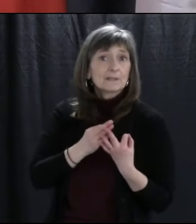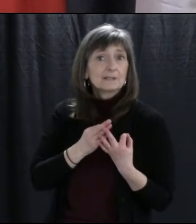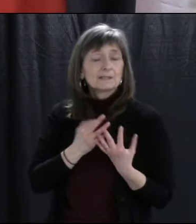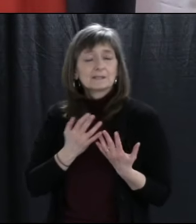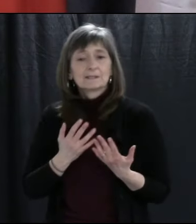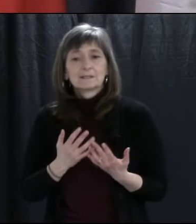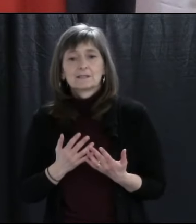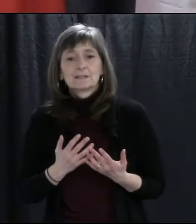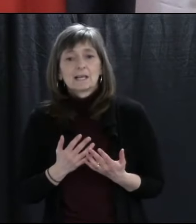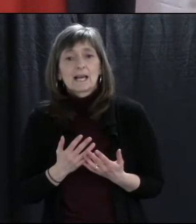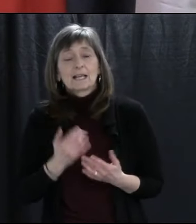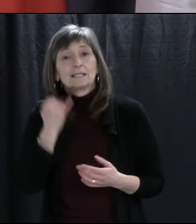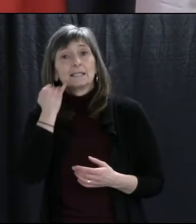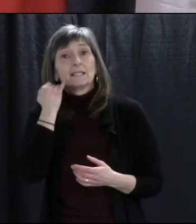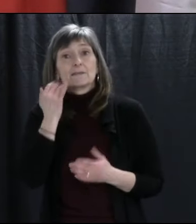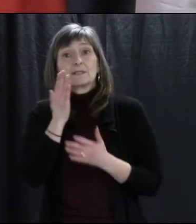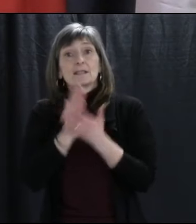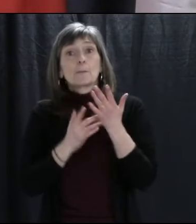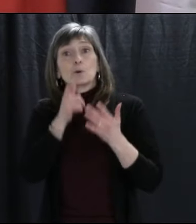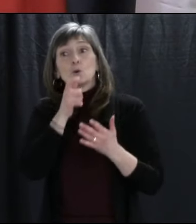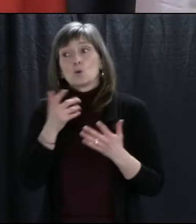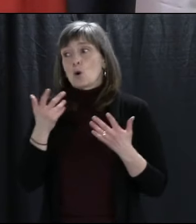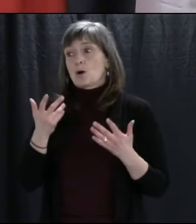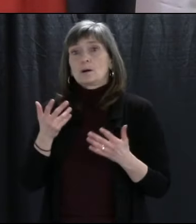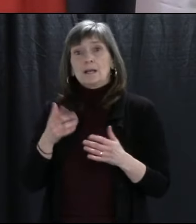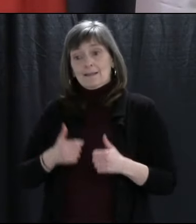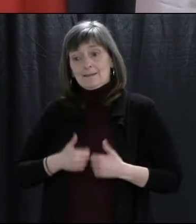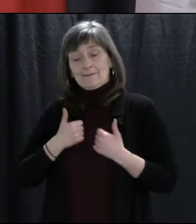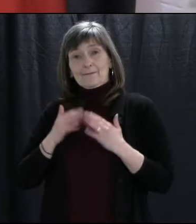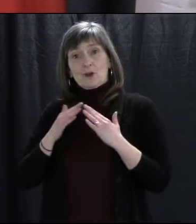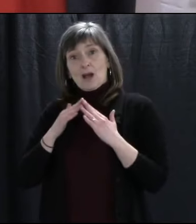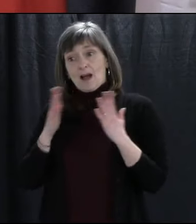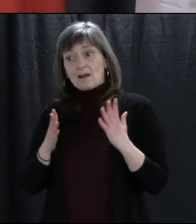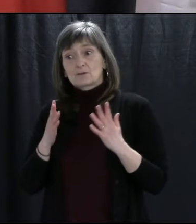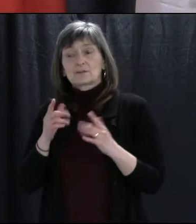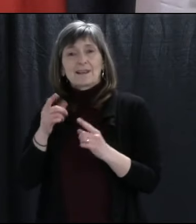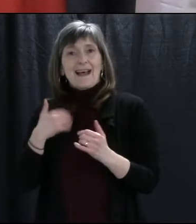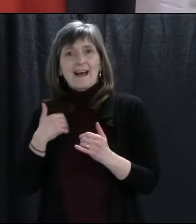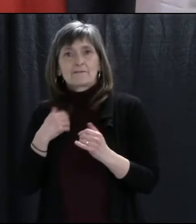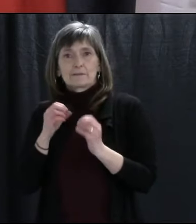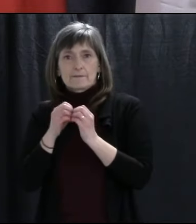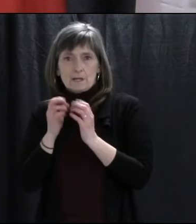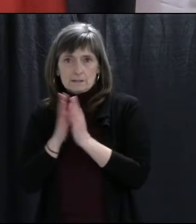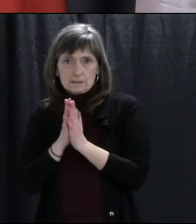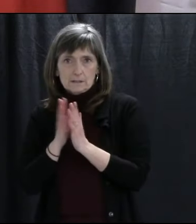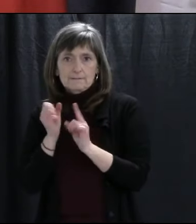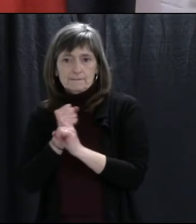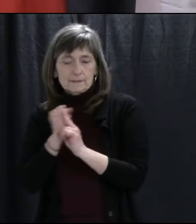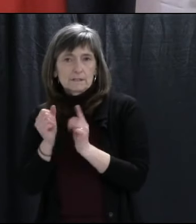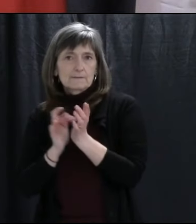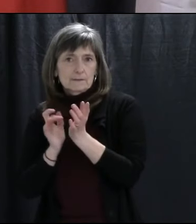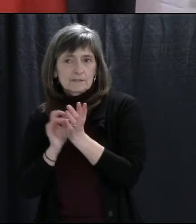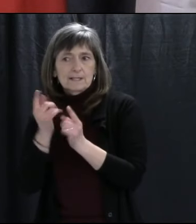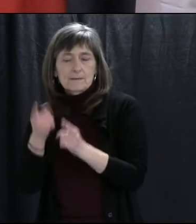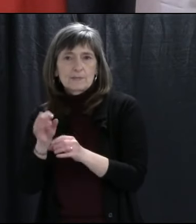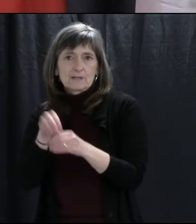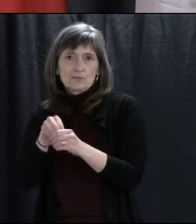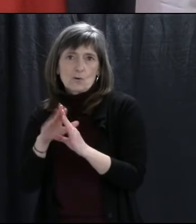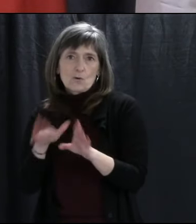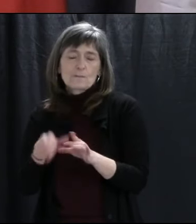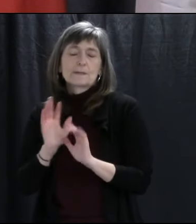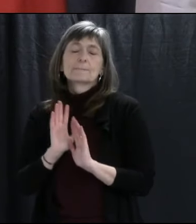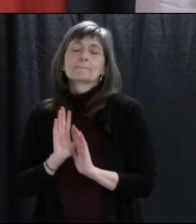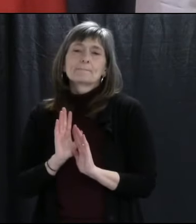living and with an increased exposure to violence. I want you to remember that you are not alone in this